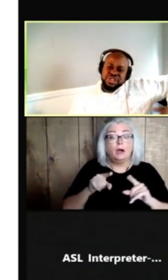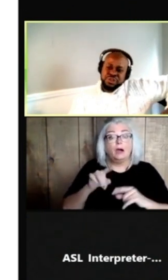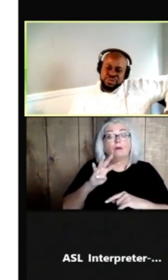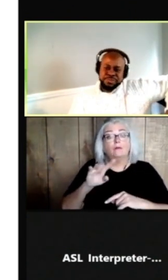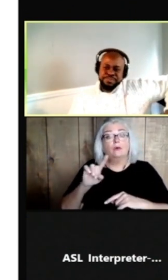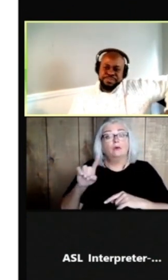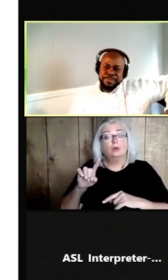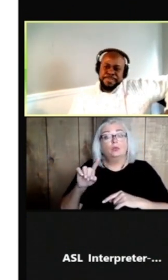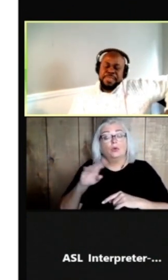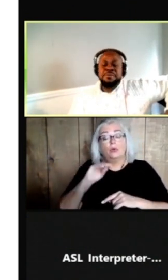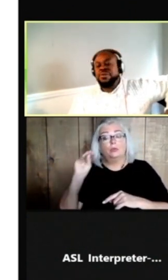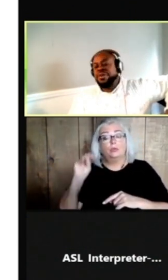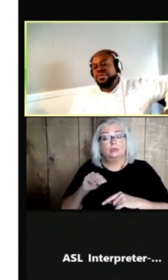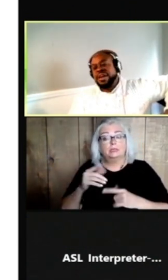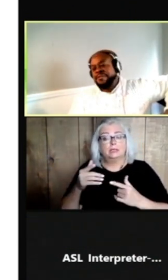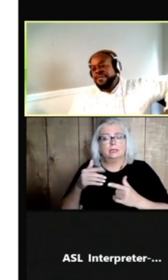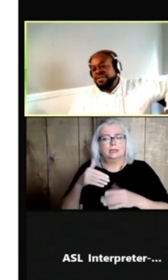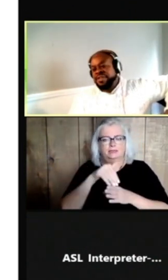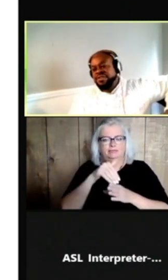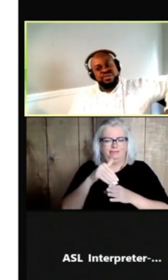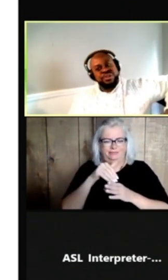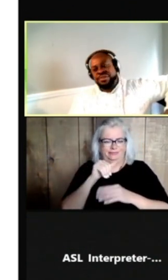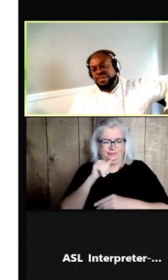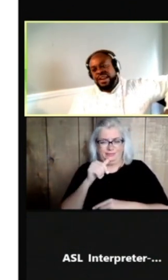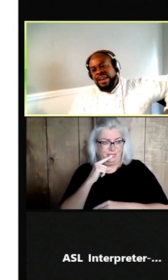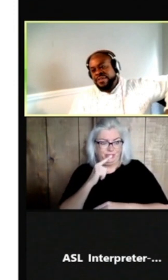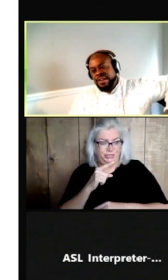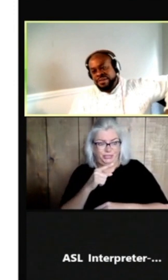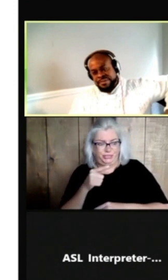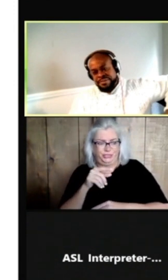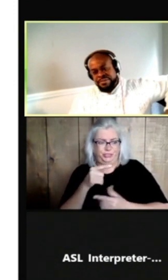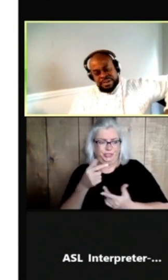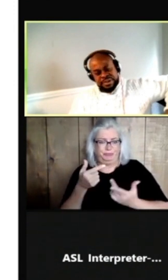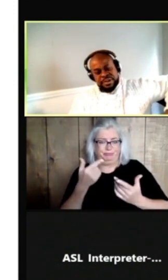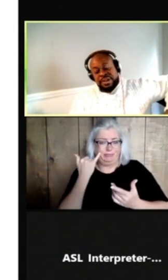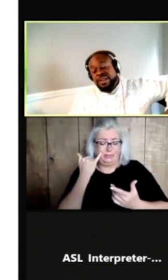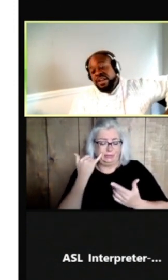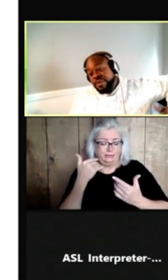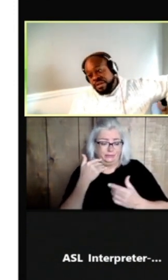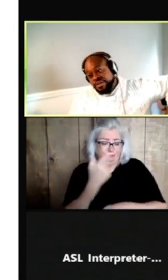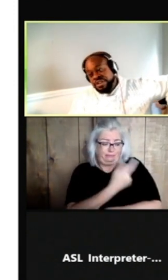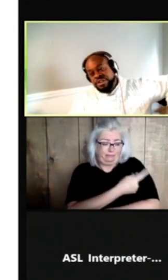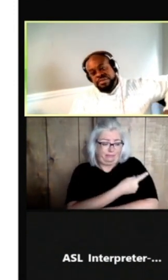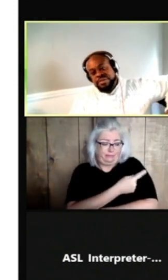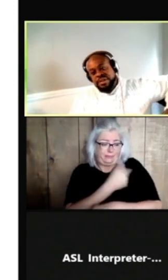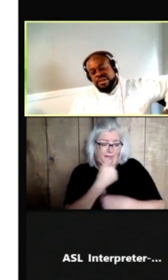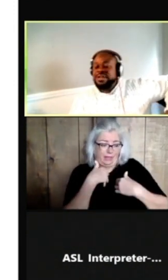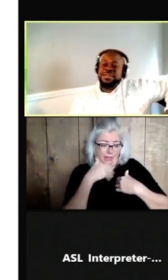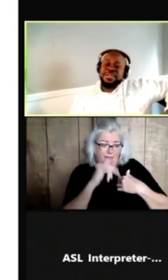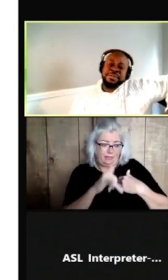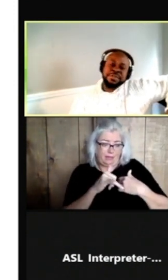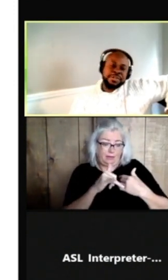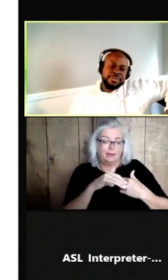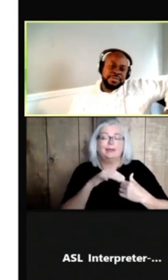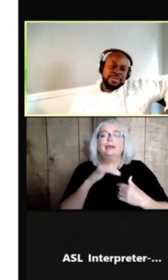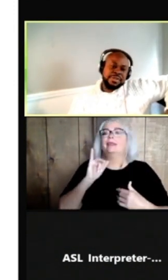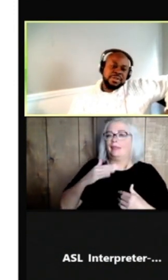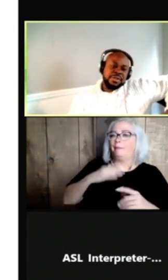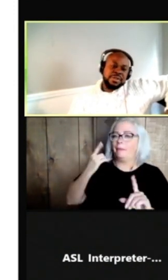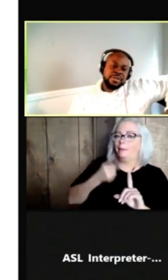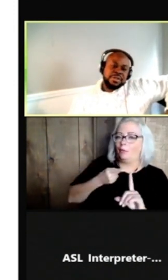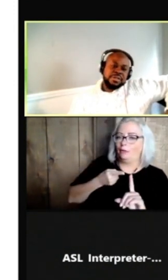or not really sure about whether or not the vaccines do or do not have that in them, right? That's part of this issue. Next slide,